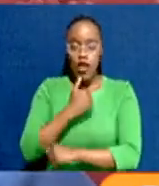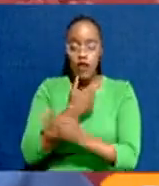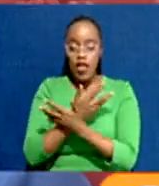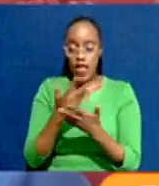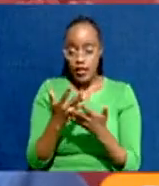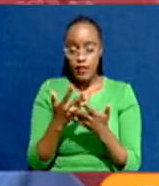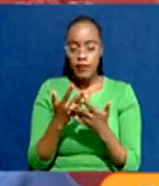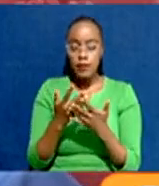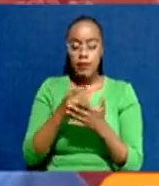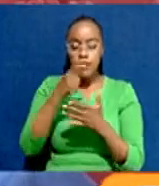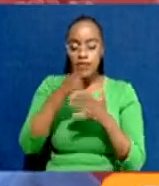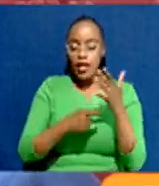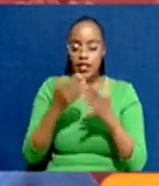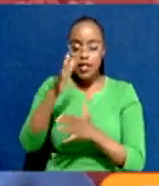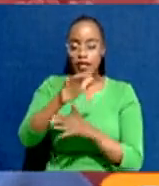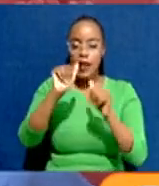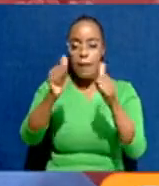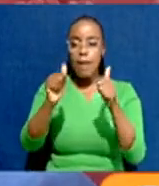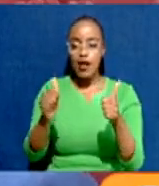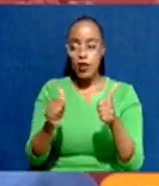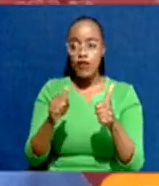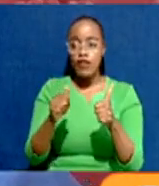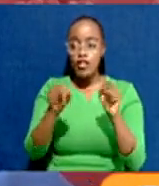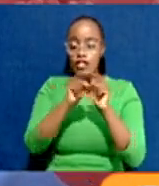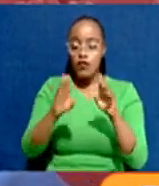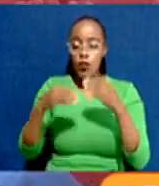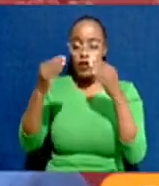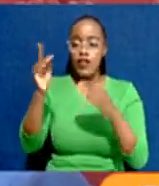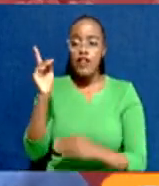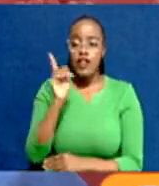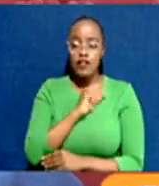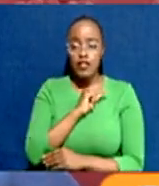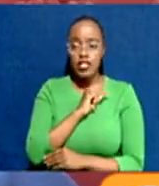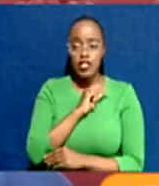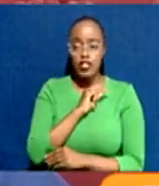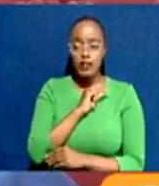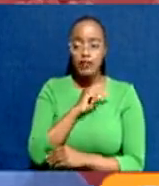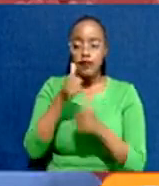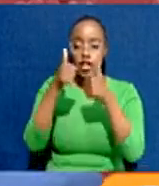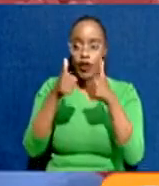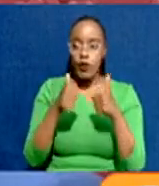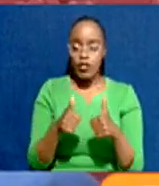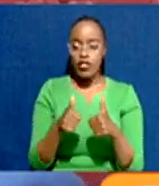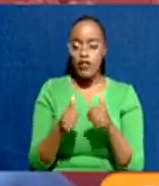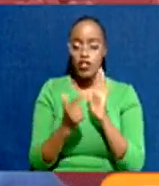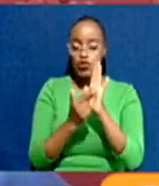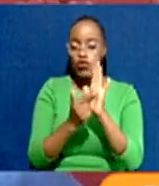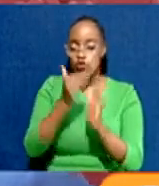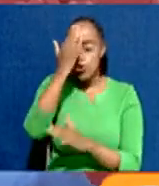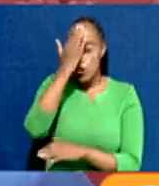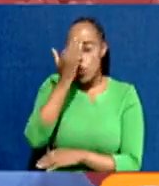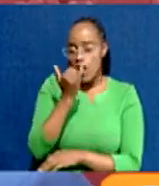been filed, and therefore we've also issued them with a notice to show cause